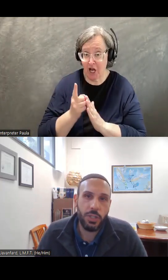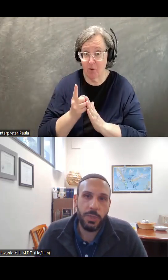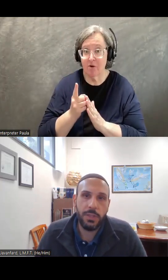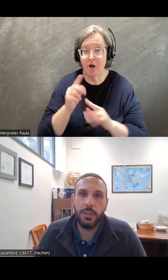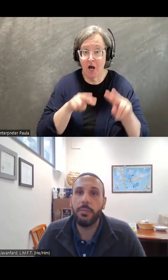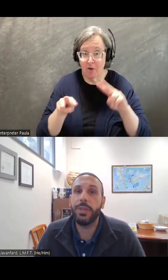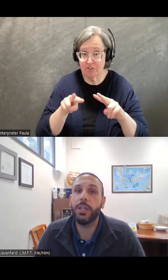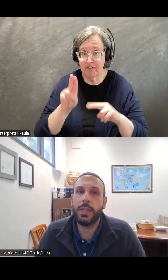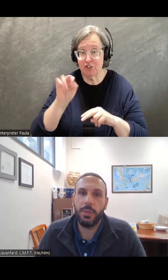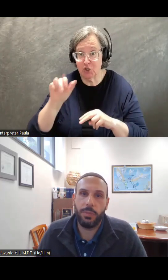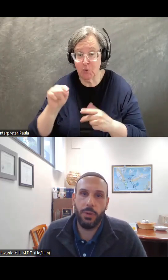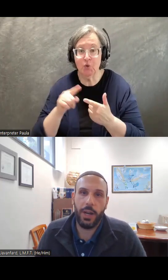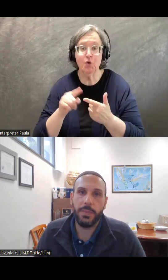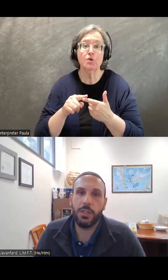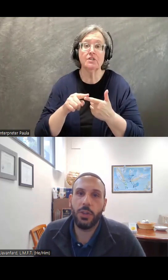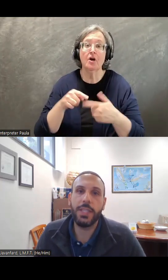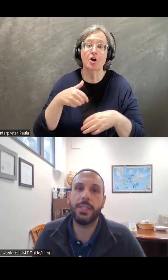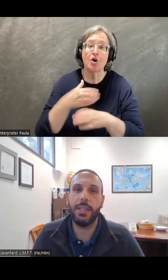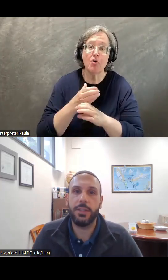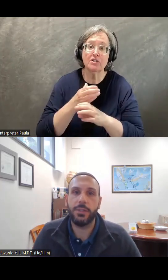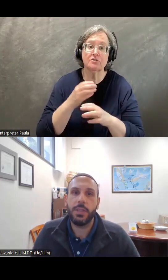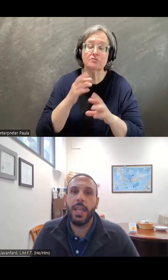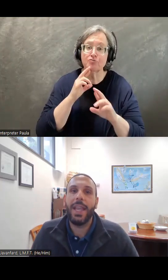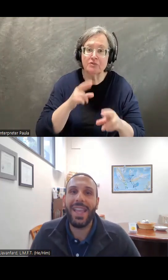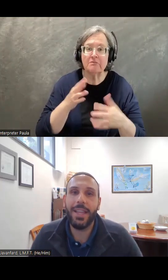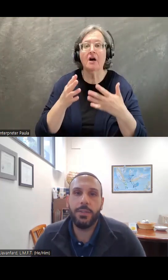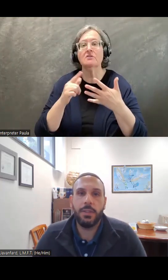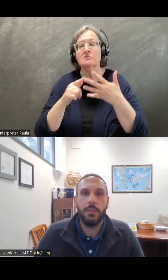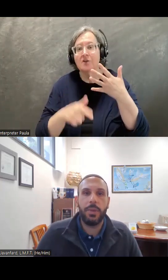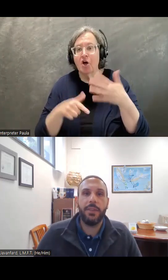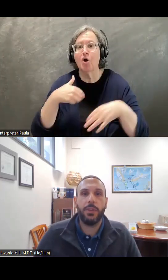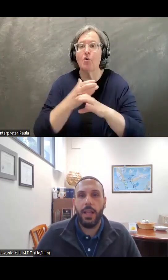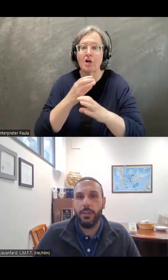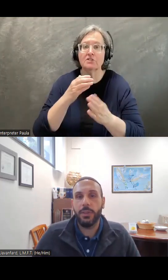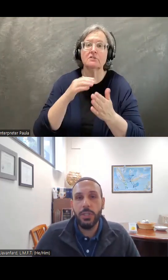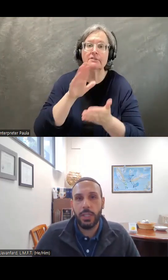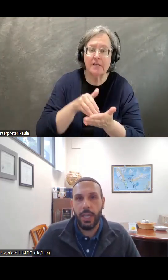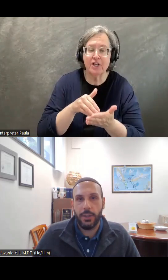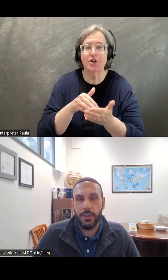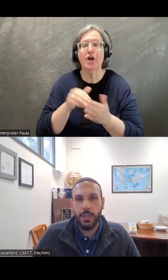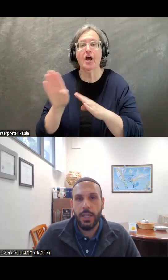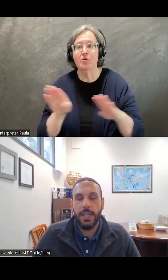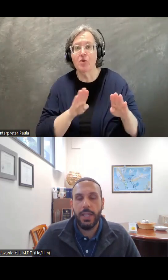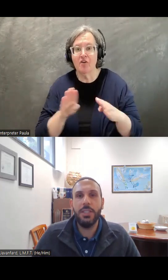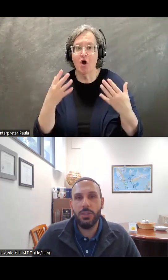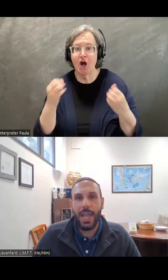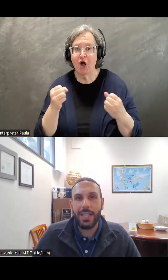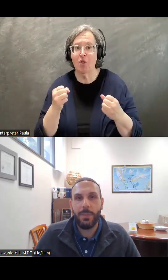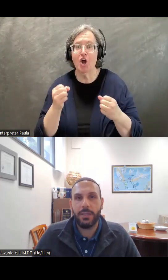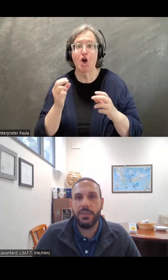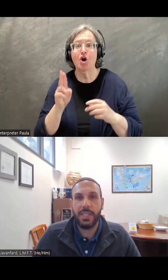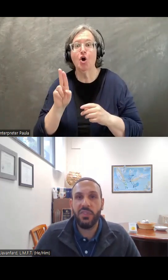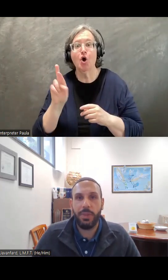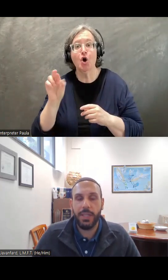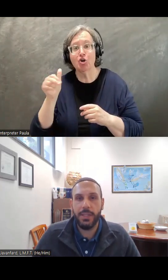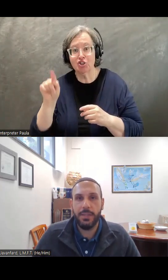residential treatment, peer respite programs, crisis centers, and behavioral health urgent cares is an additional